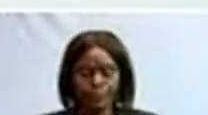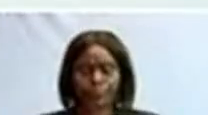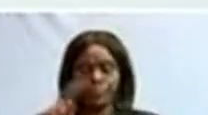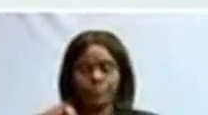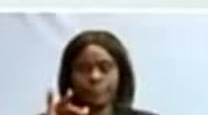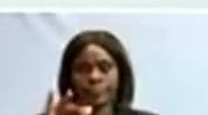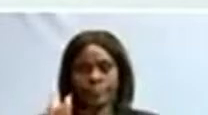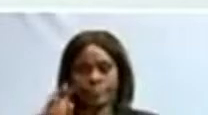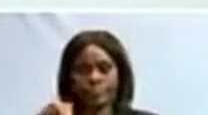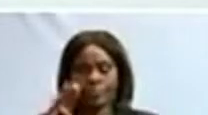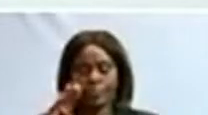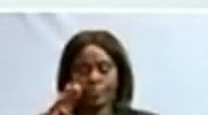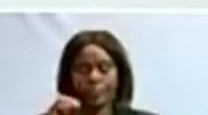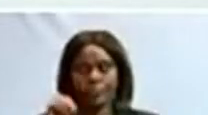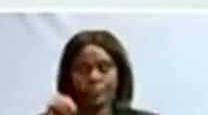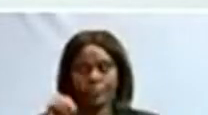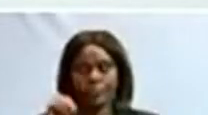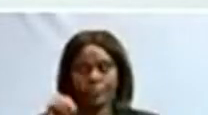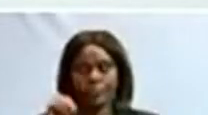Mutetwa Nyambose.